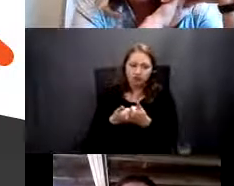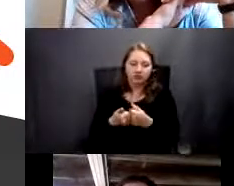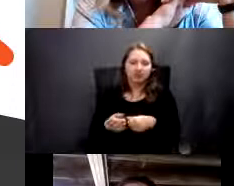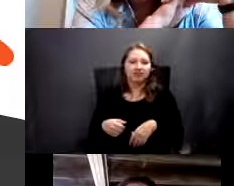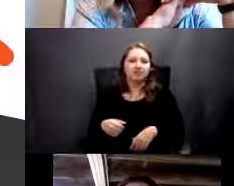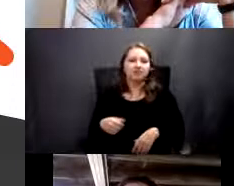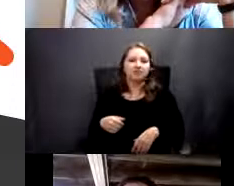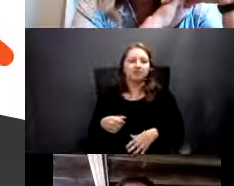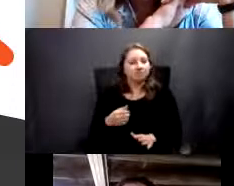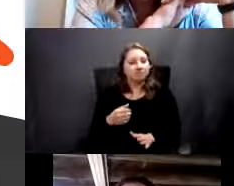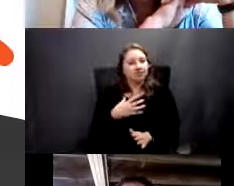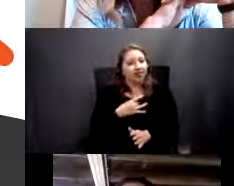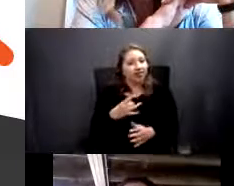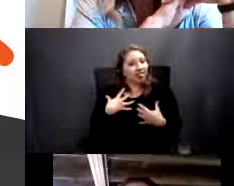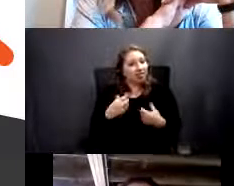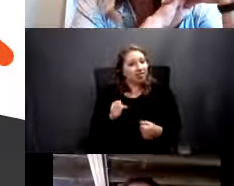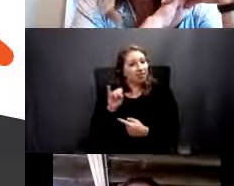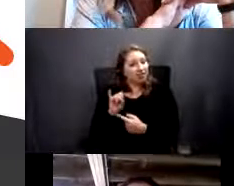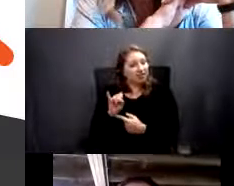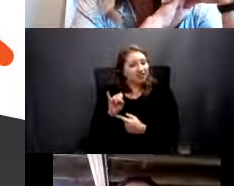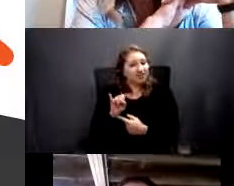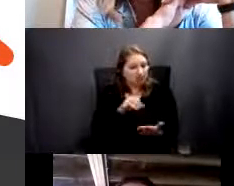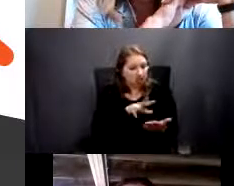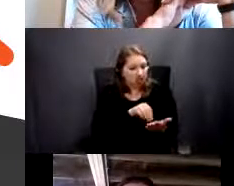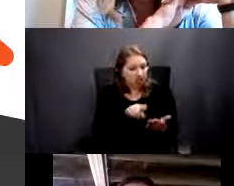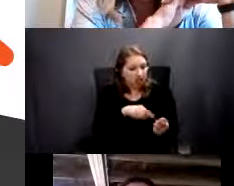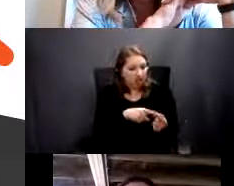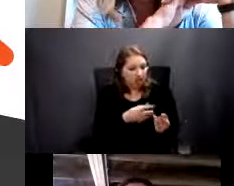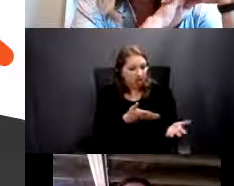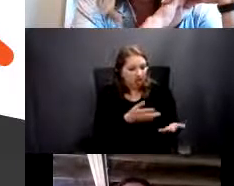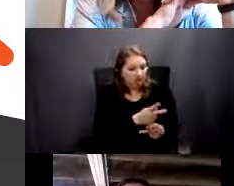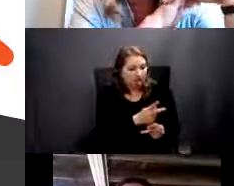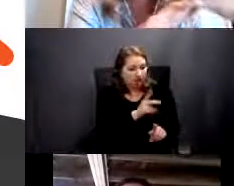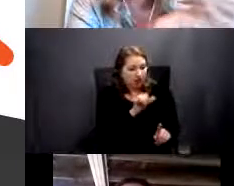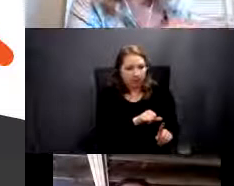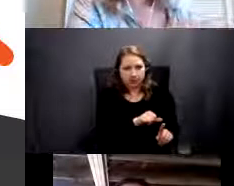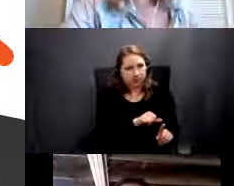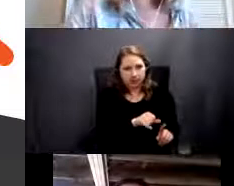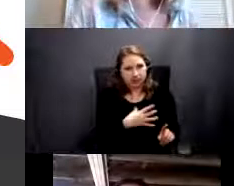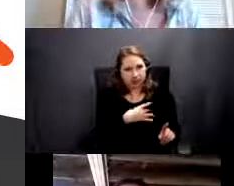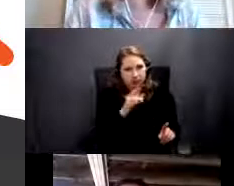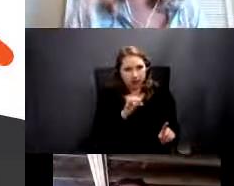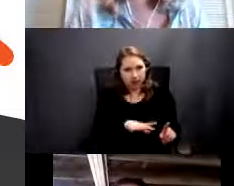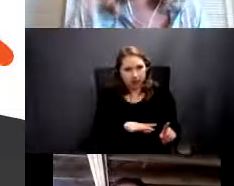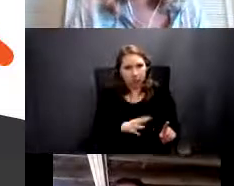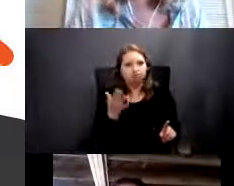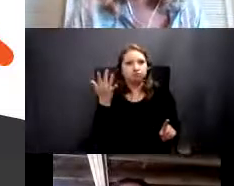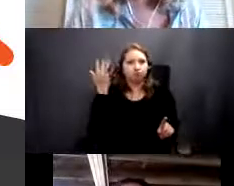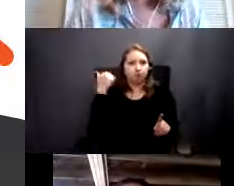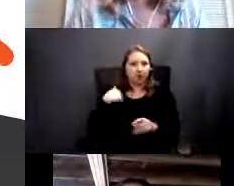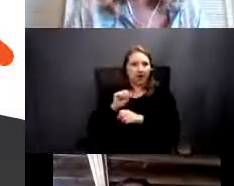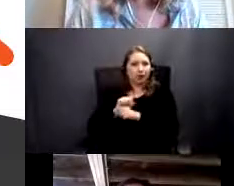I like health insurance, of course. I've never liked learning about dealing with and managing health insurance, even when I was employed at